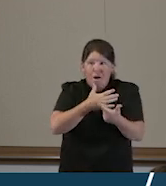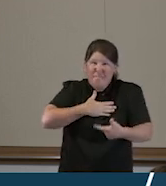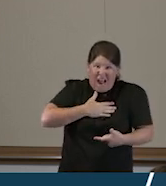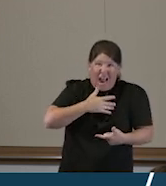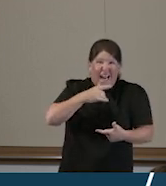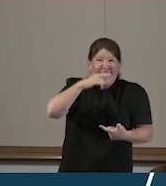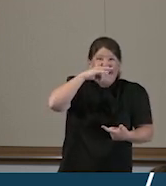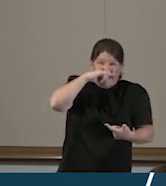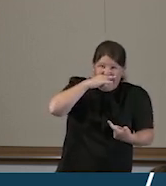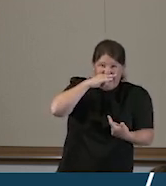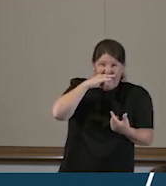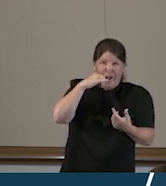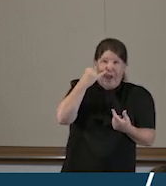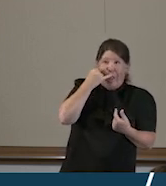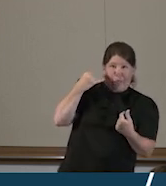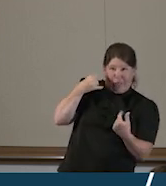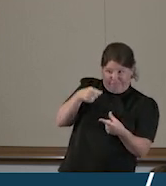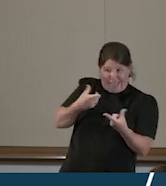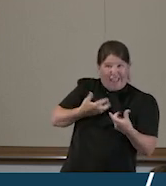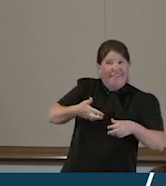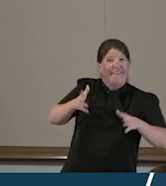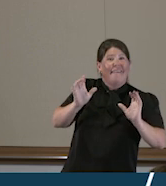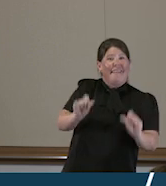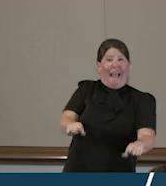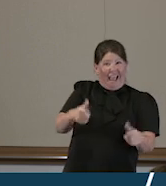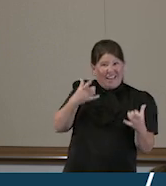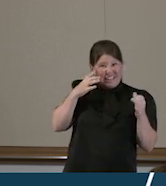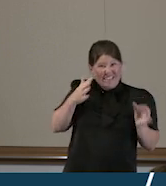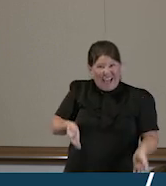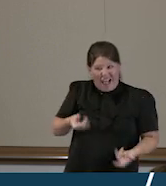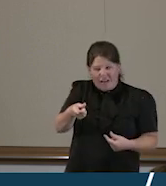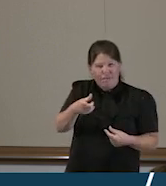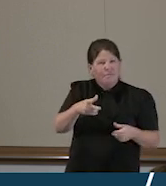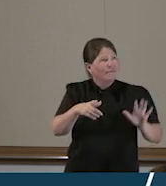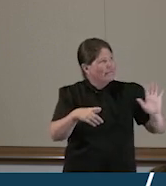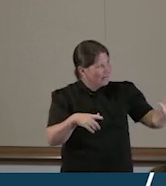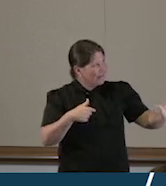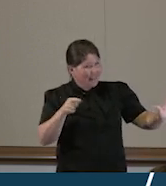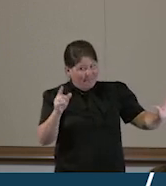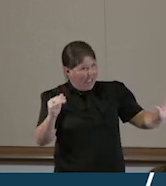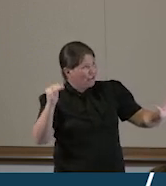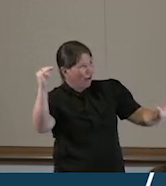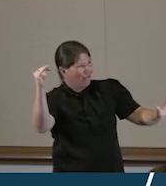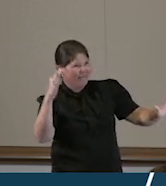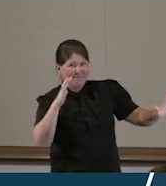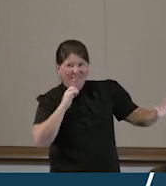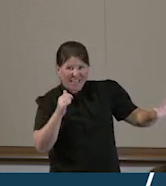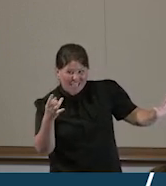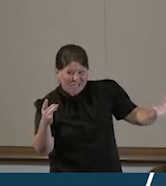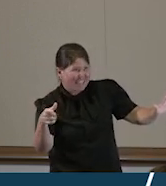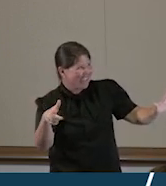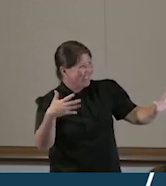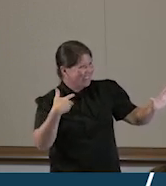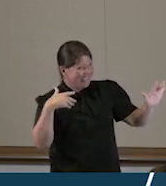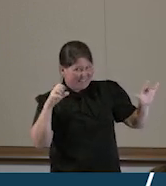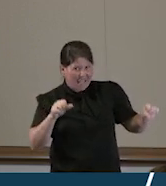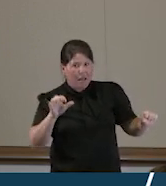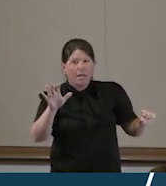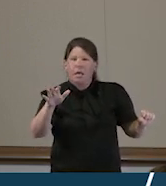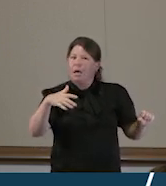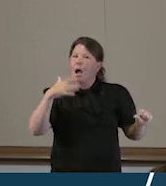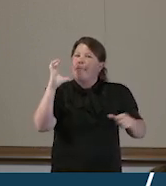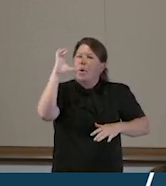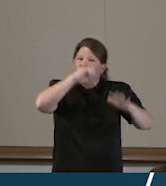adult. But also, yeah, like, presume competence, presume